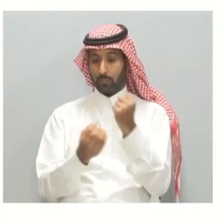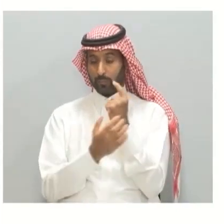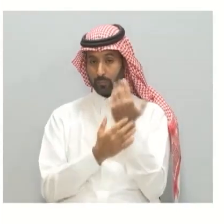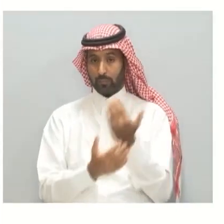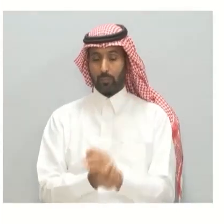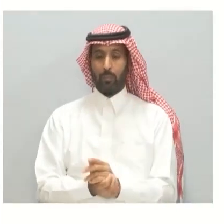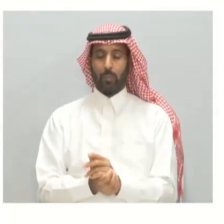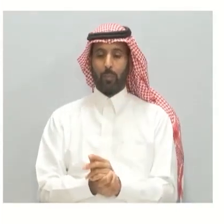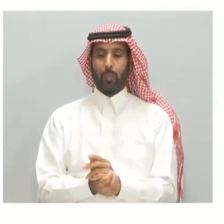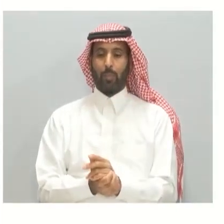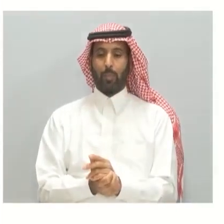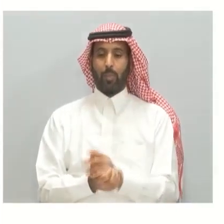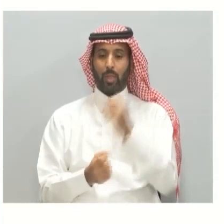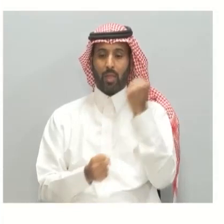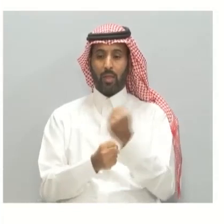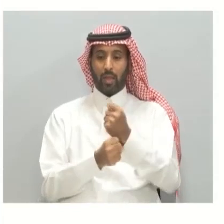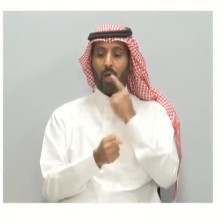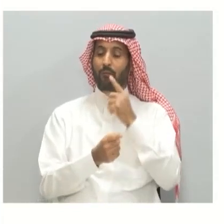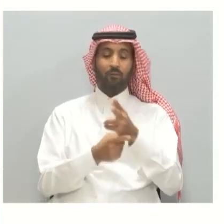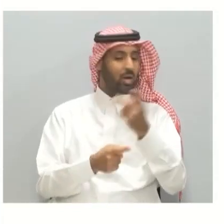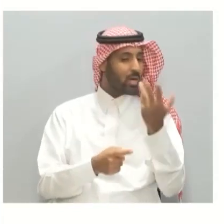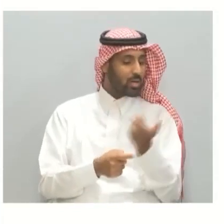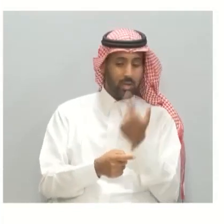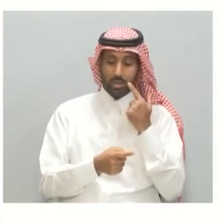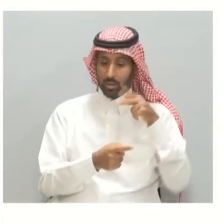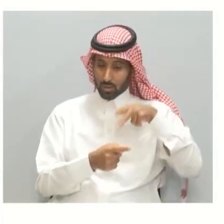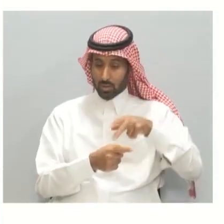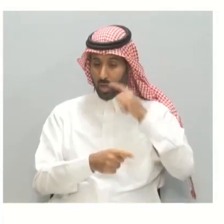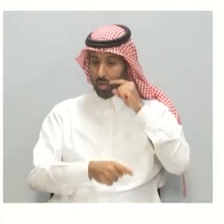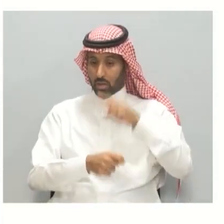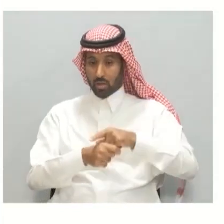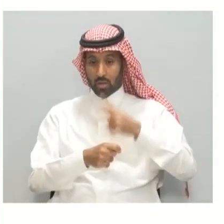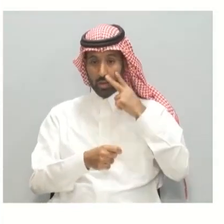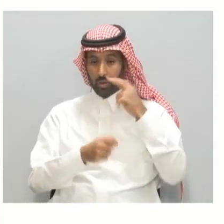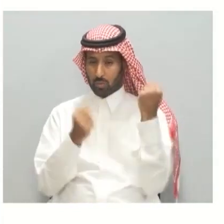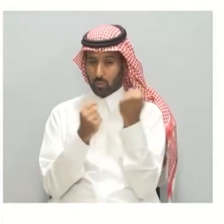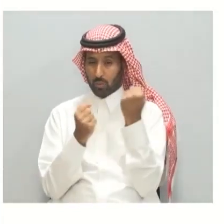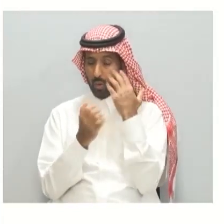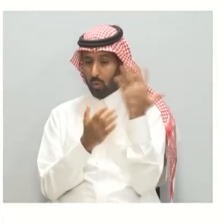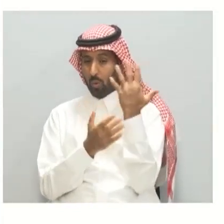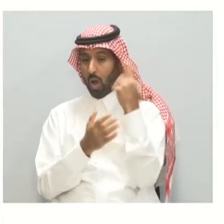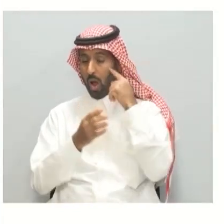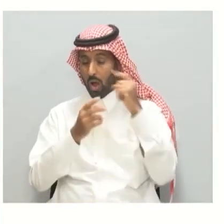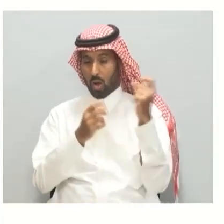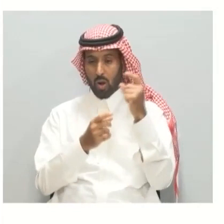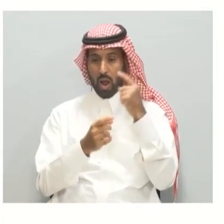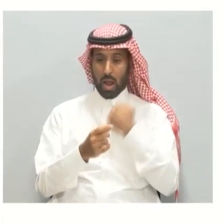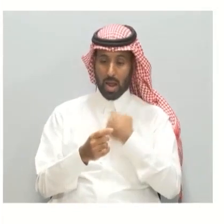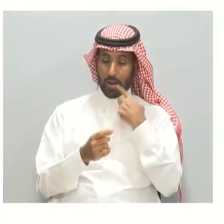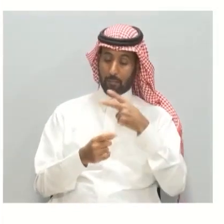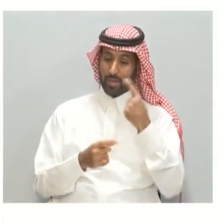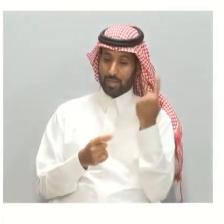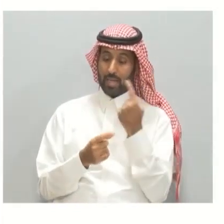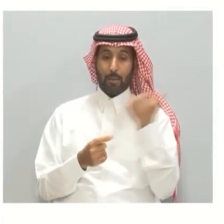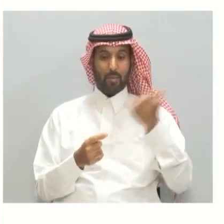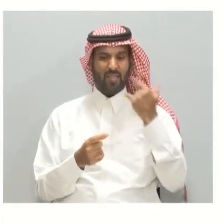together. The job of an arborist. Although my parents would like me to become a doctor or a lawyer, I am interested in a